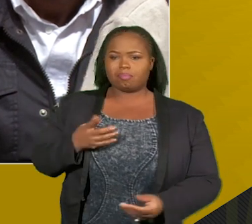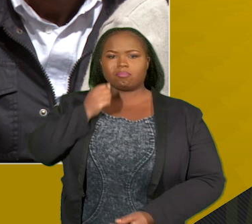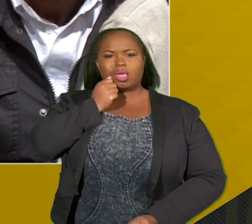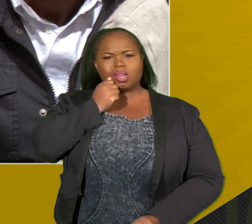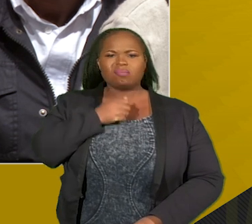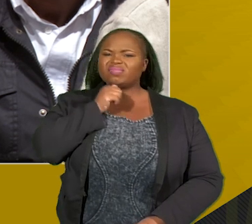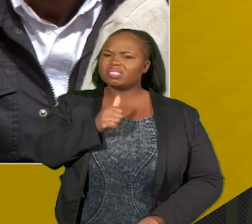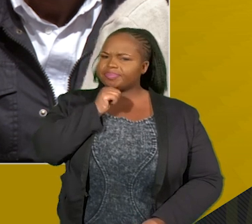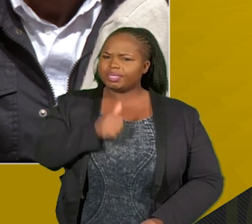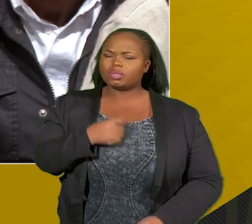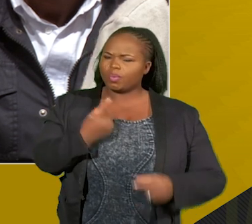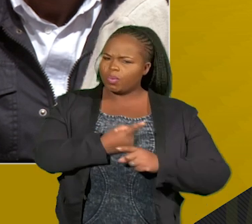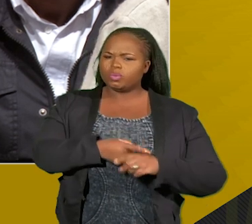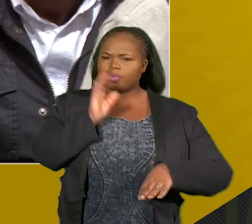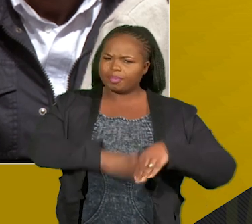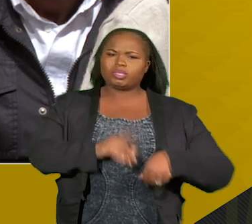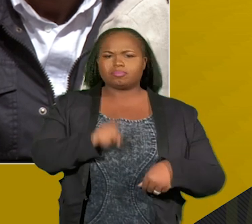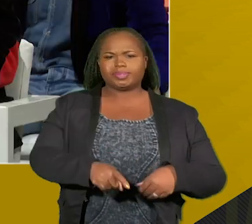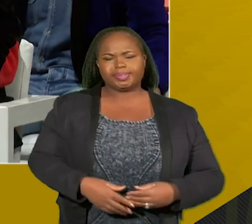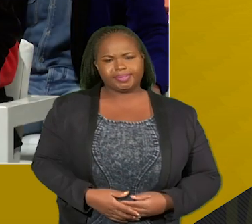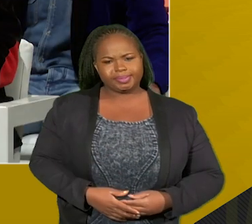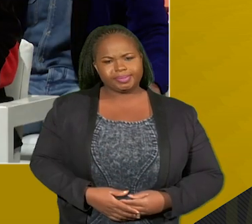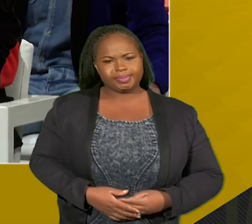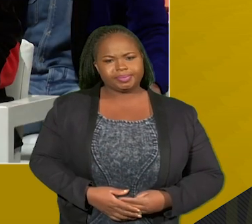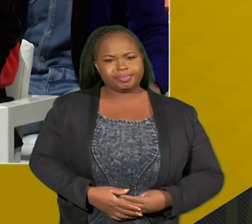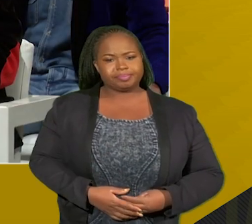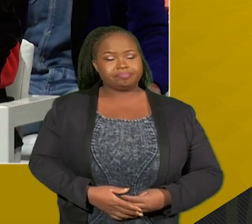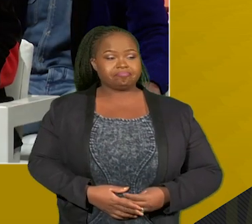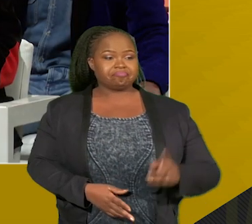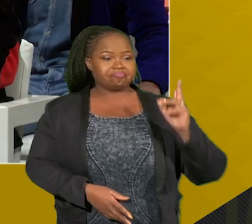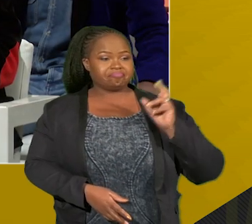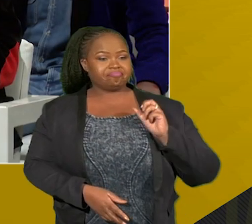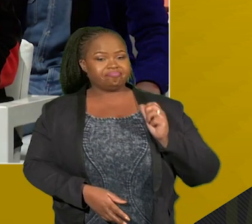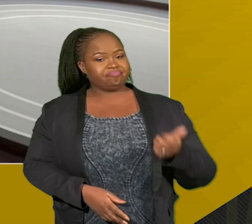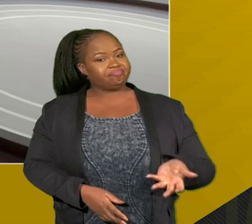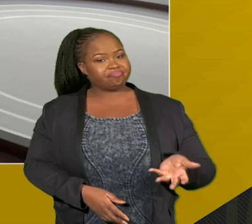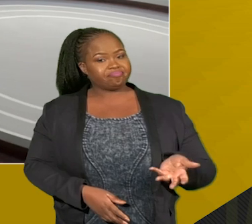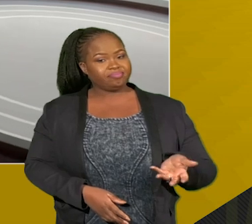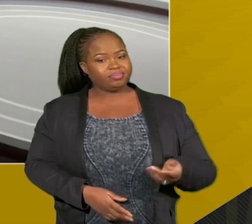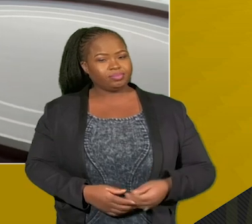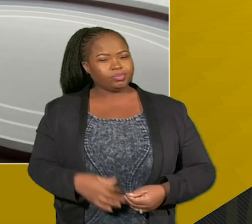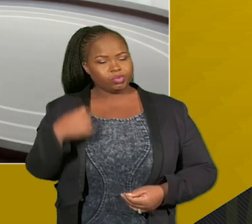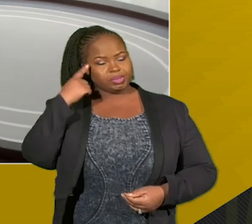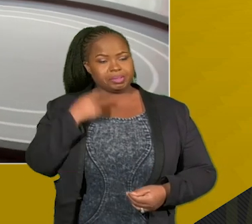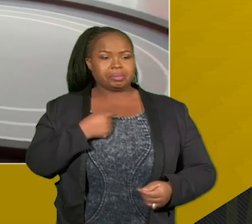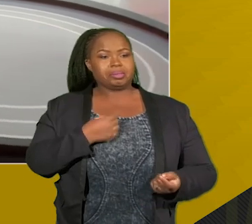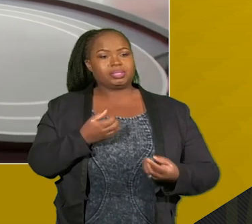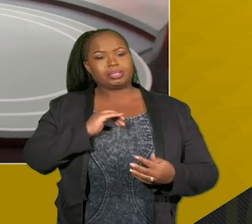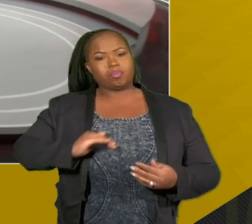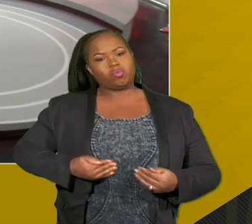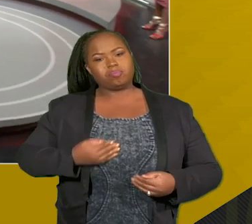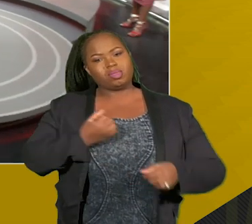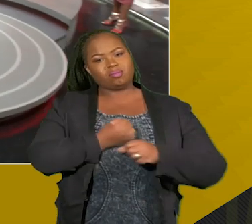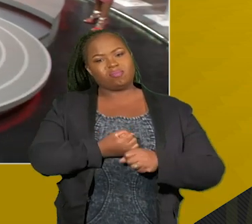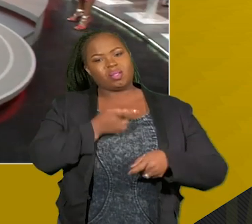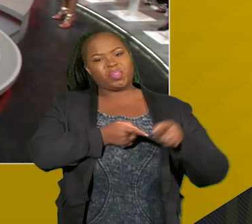singekho sikhulu kodwa kube nesigwebo esiba khona. Okay, Nicolette, as well, go to Chidum Tao, Moshangut Laku, Tabangut, Ba Provoke, Kaglis Dabazenza.